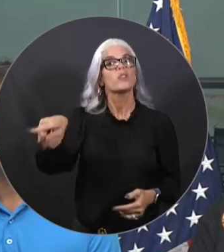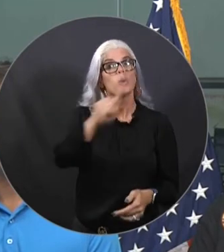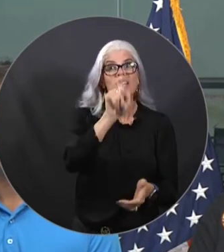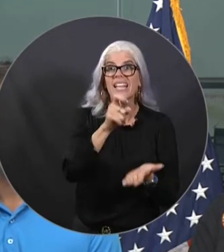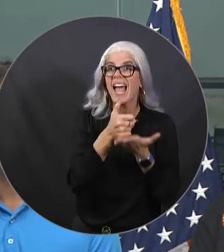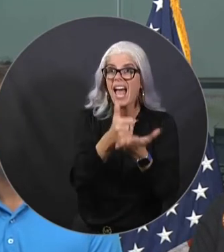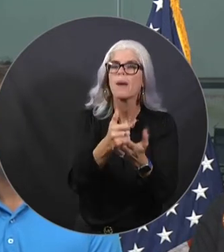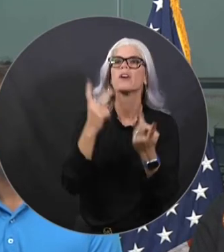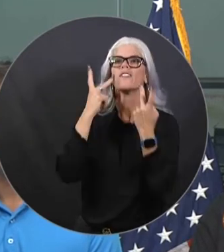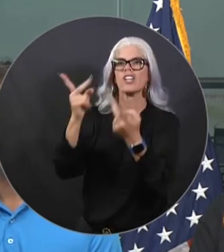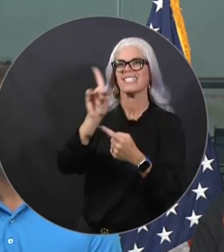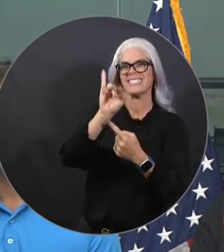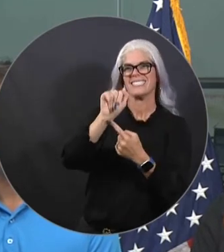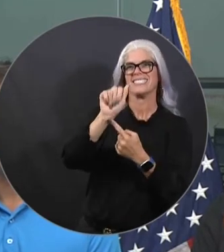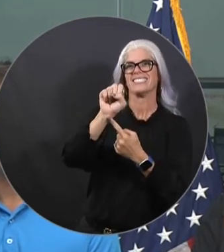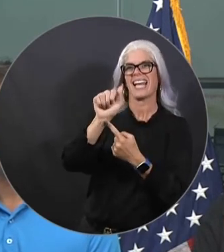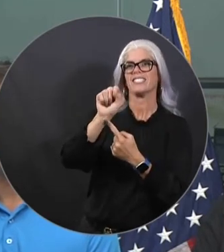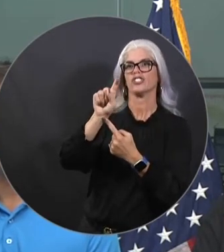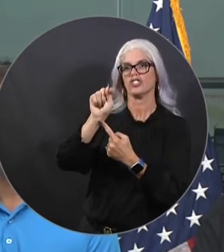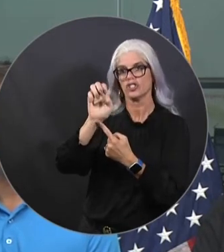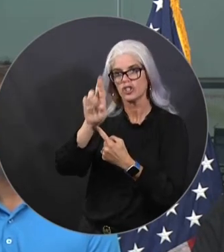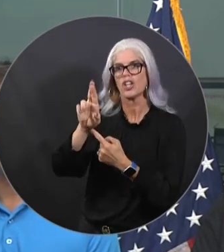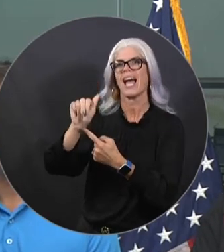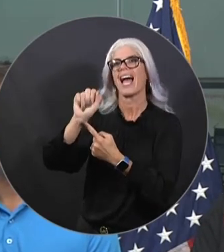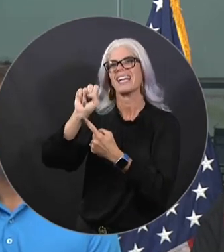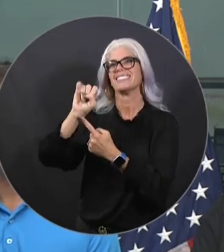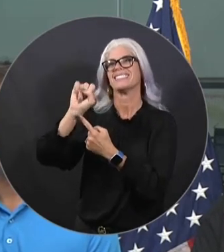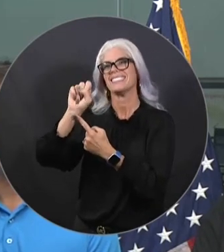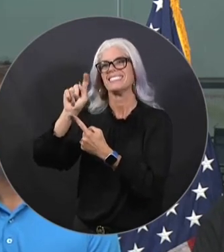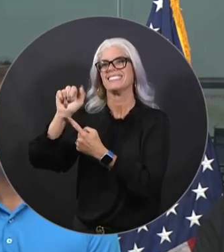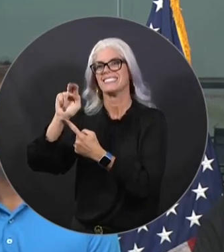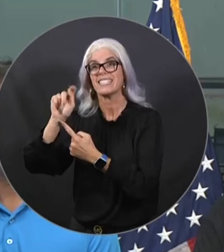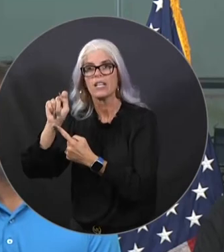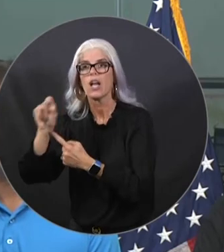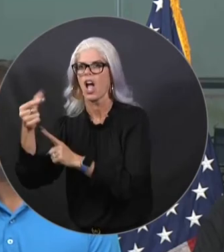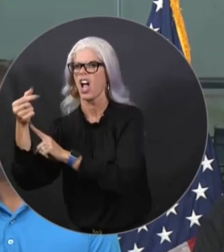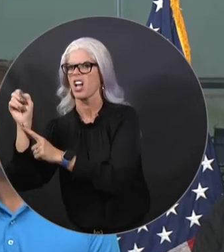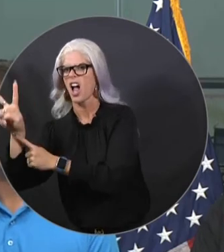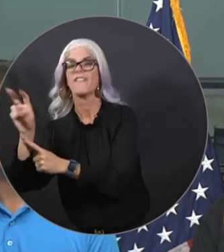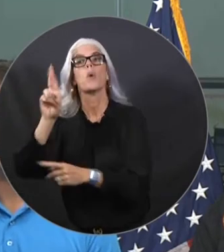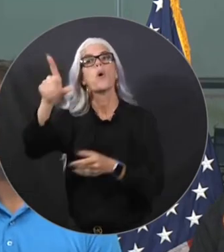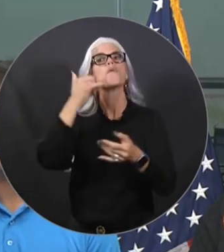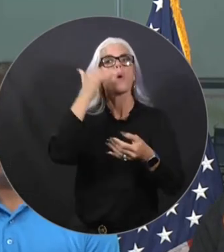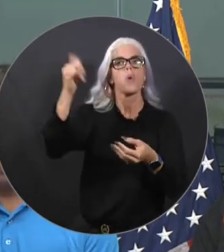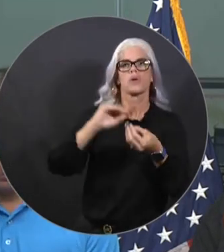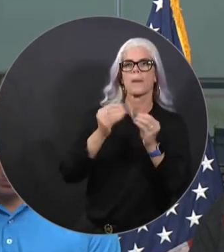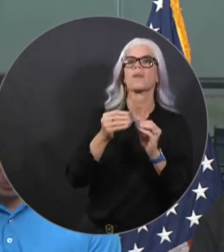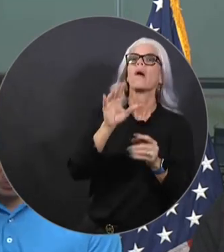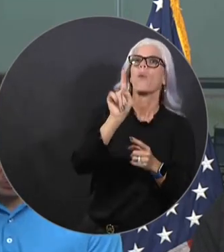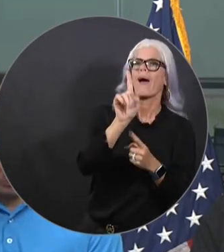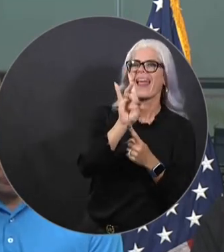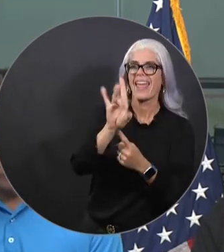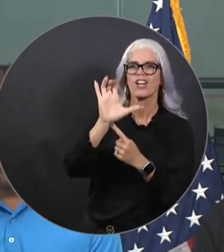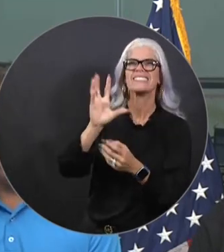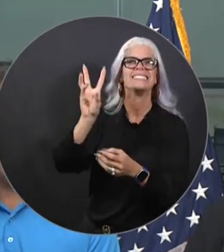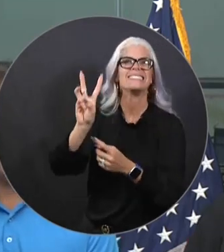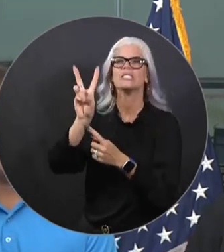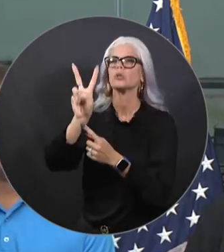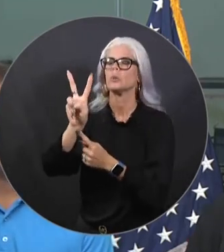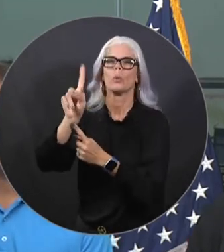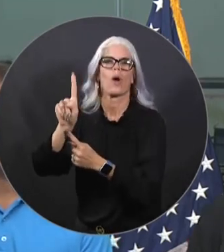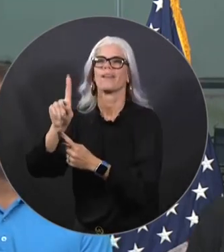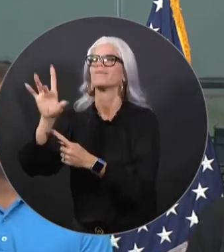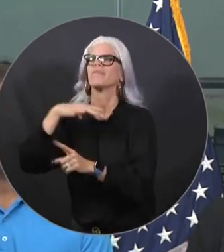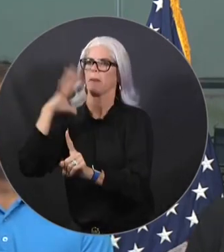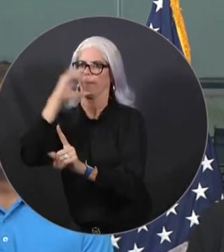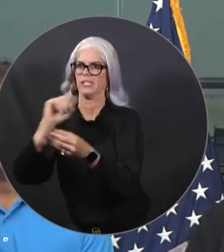disasterassistance.gov or call 1-800-621-3362. FEMA has approved our request